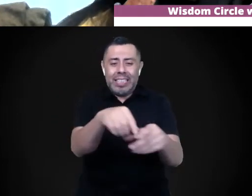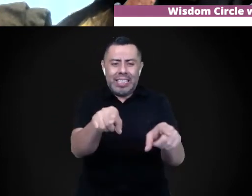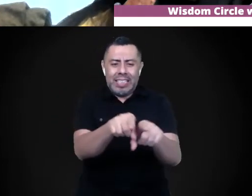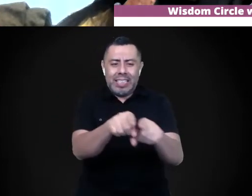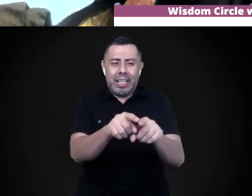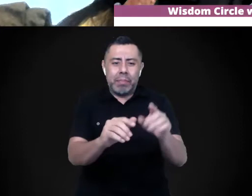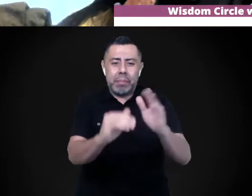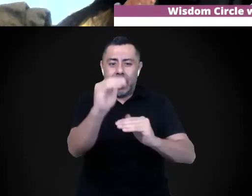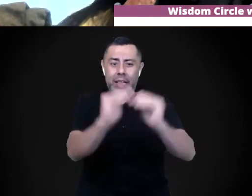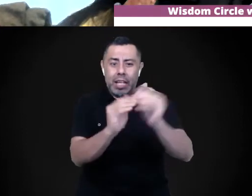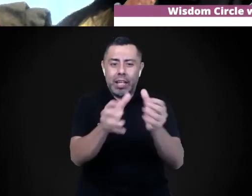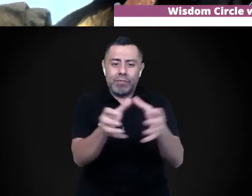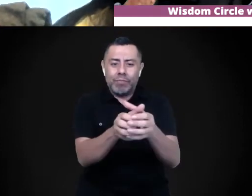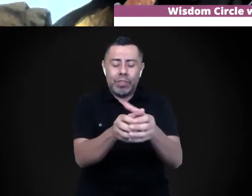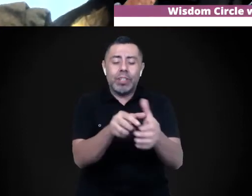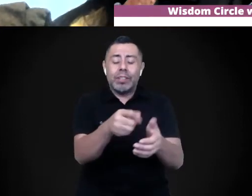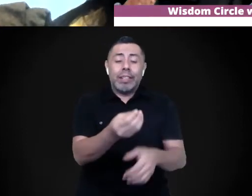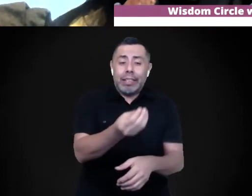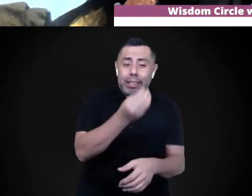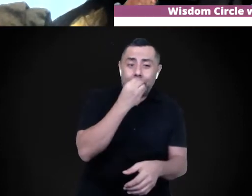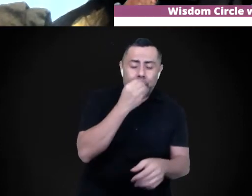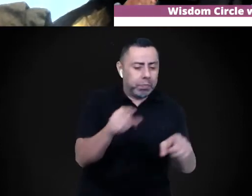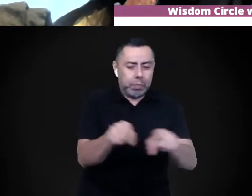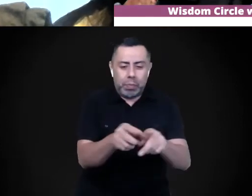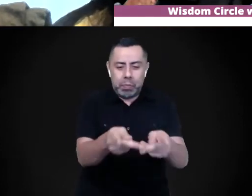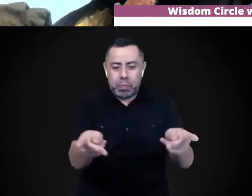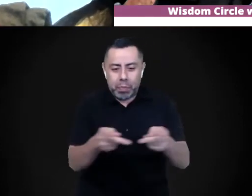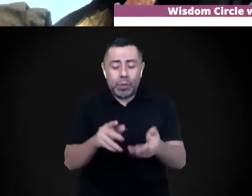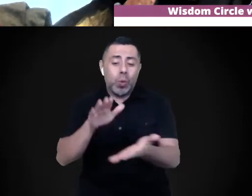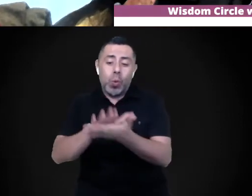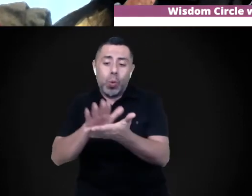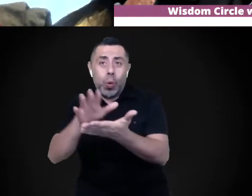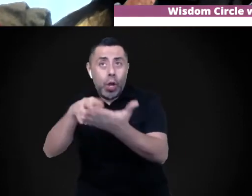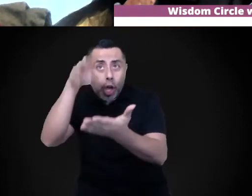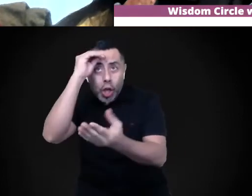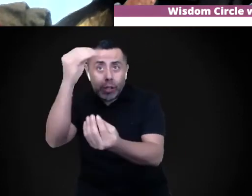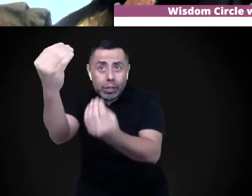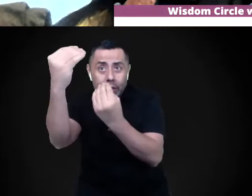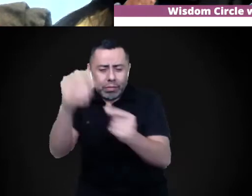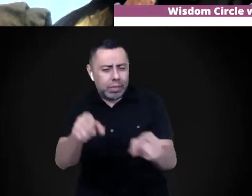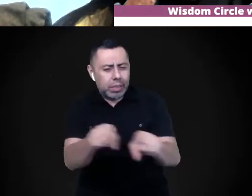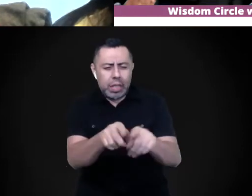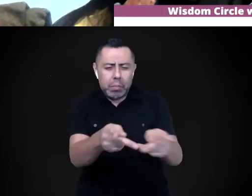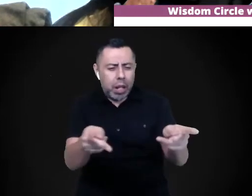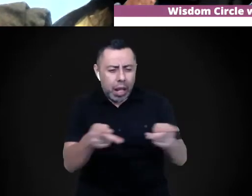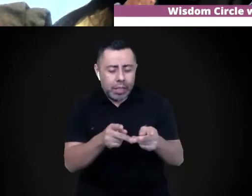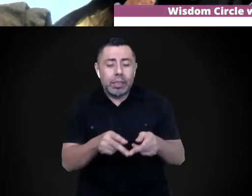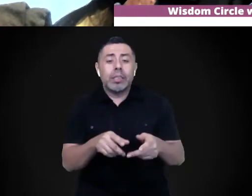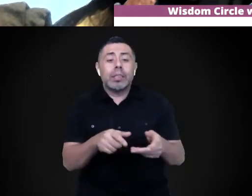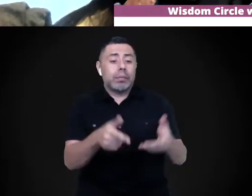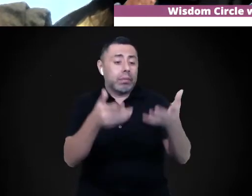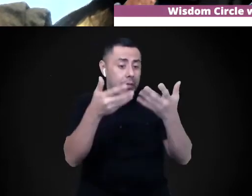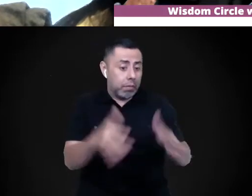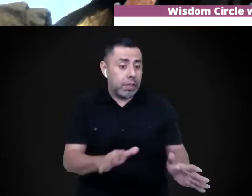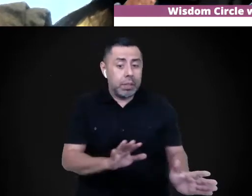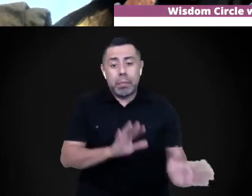ate and did their schooling. And then when they went home, they took it back. And then also